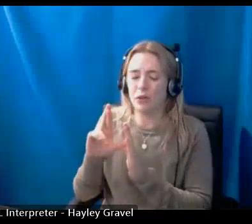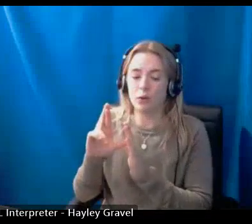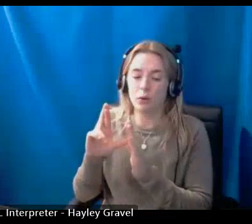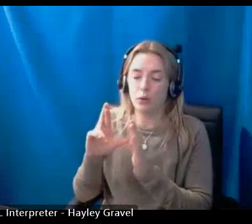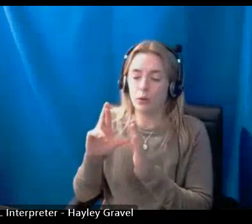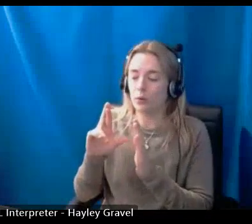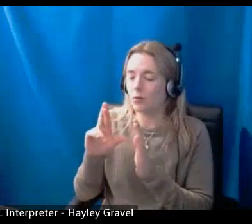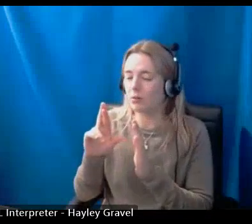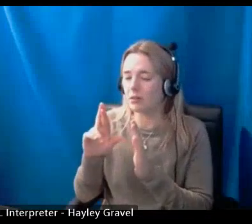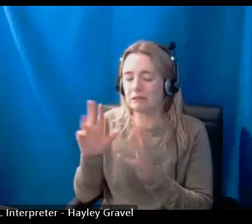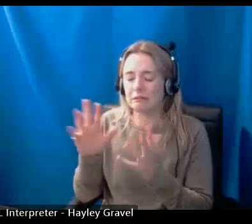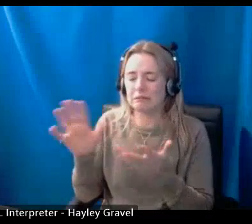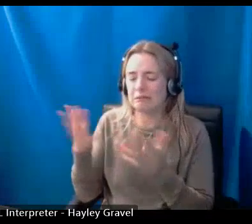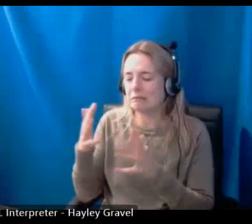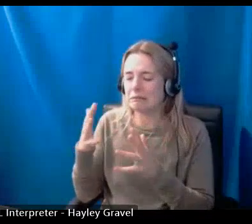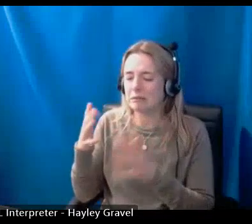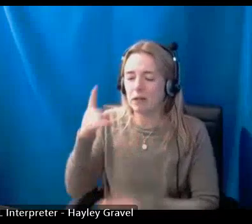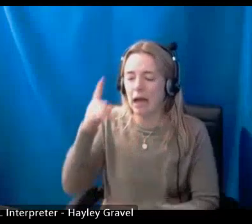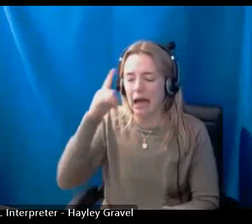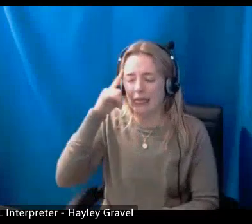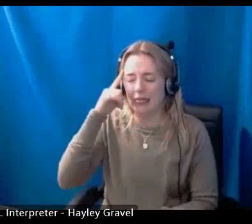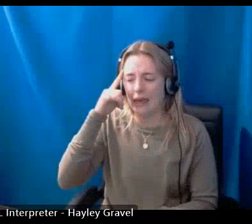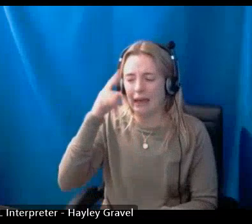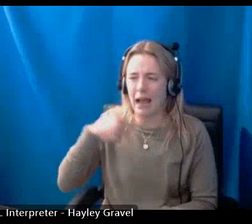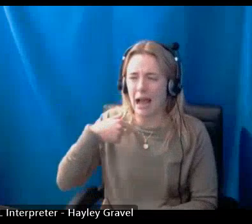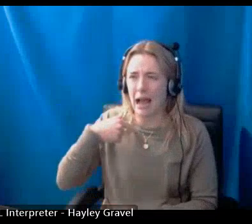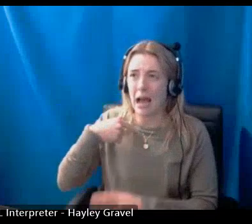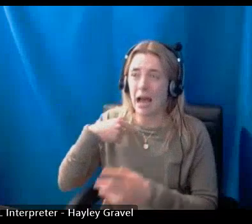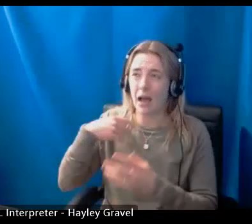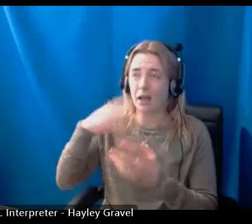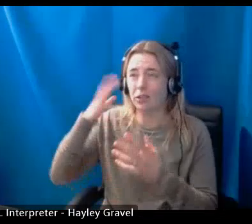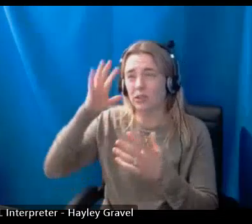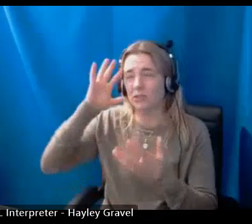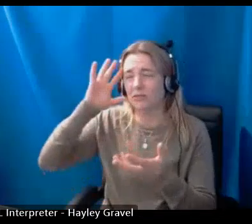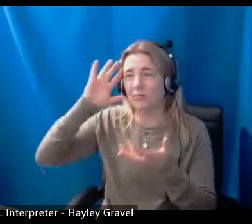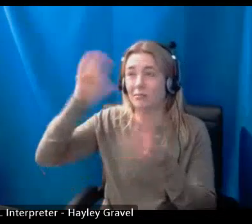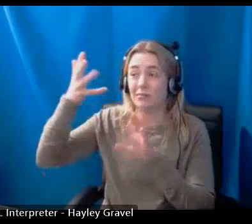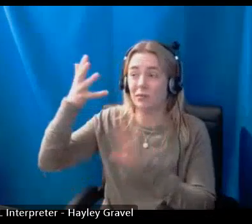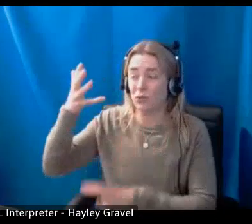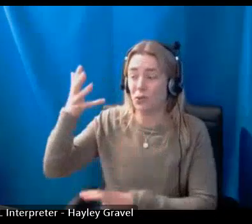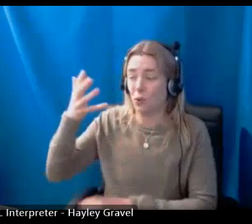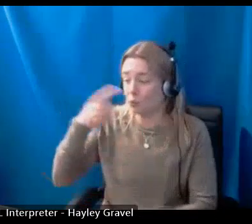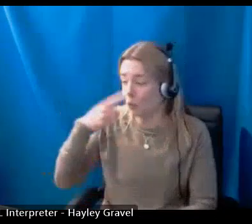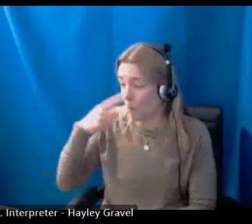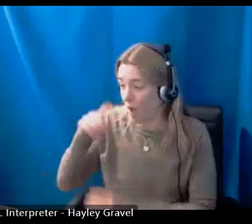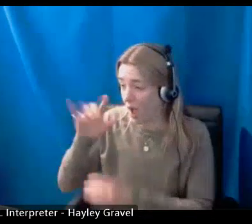bit more than what I would like to. Okay.